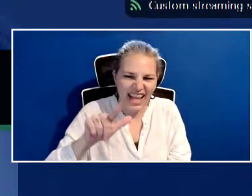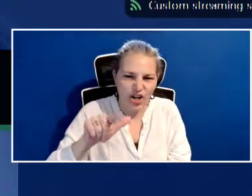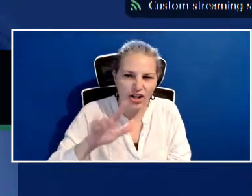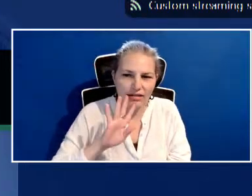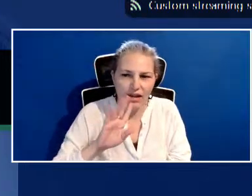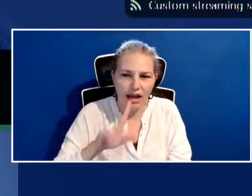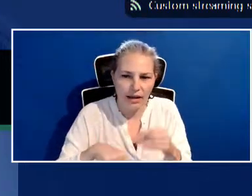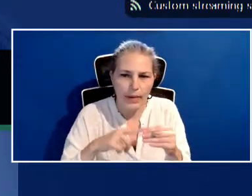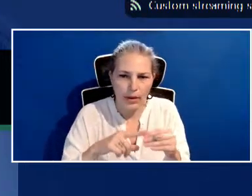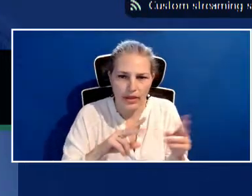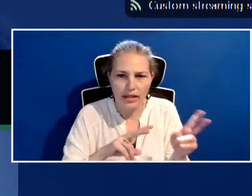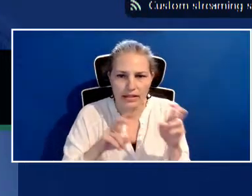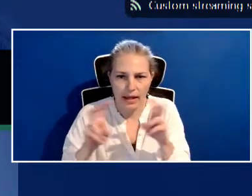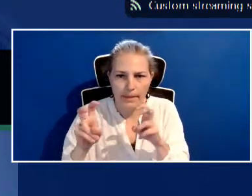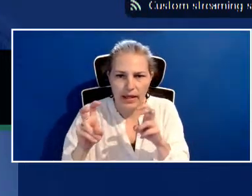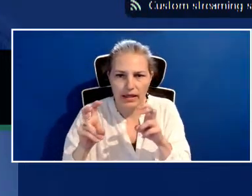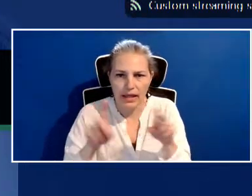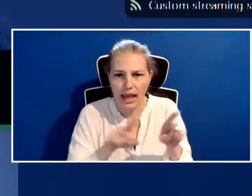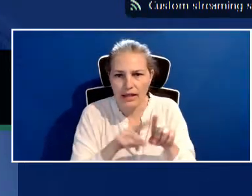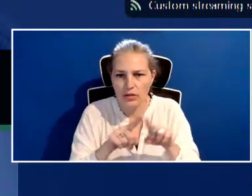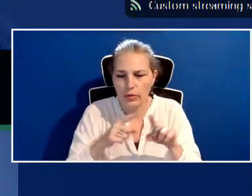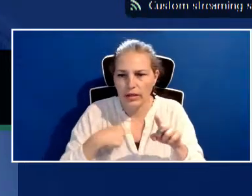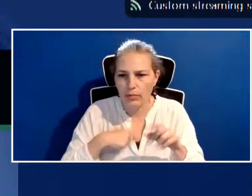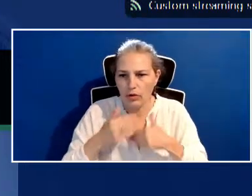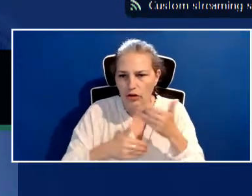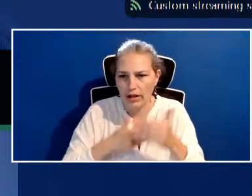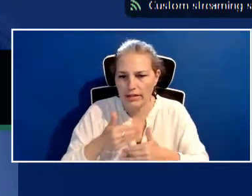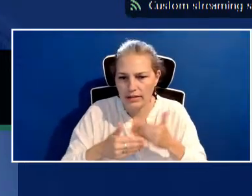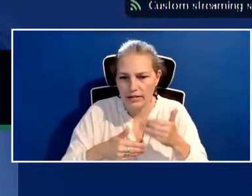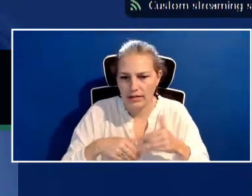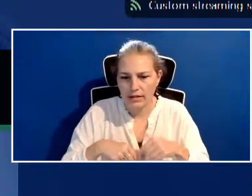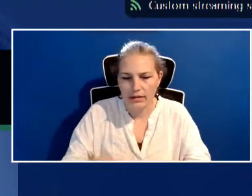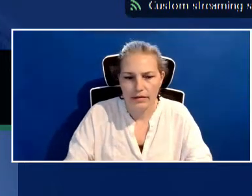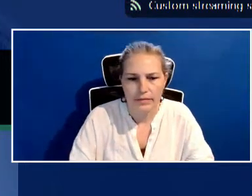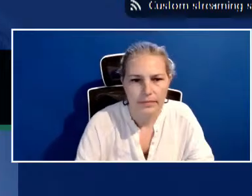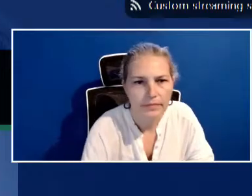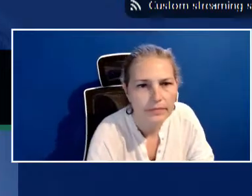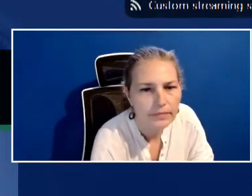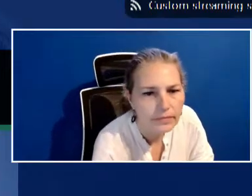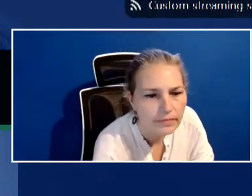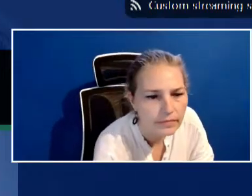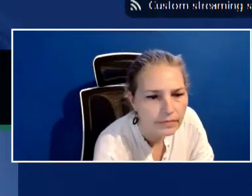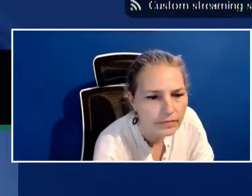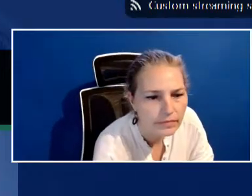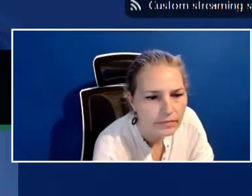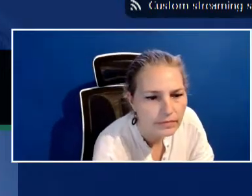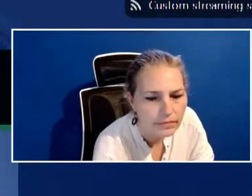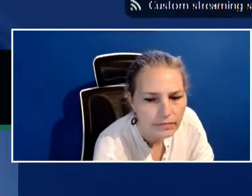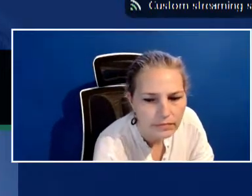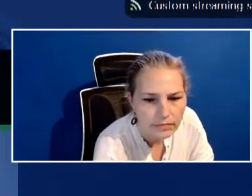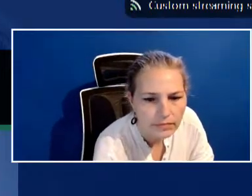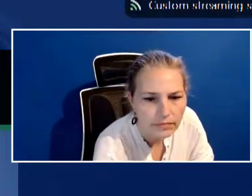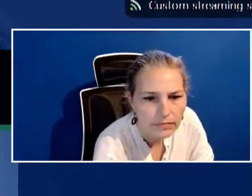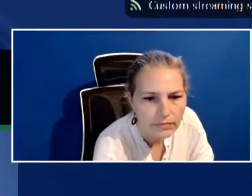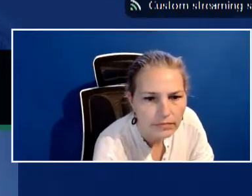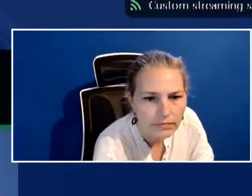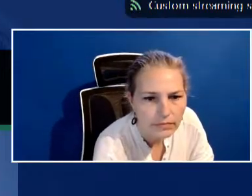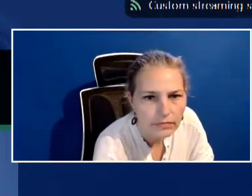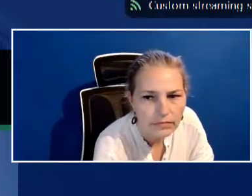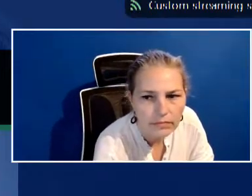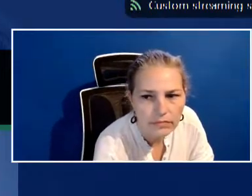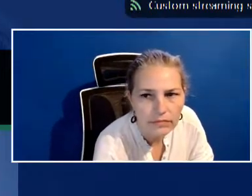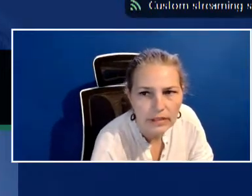that in as we progress through this presentation. But it's very important that we get